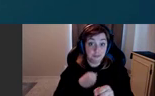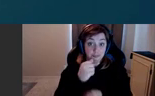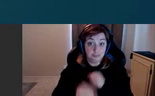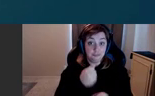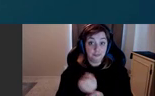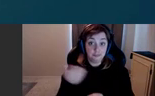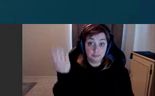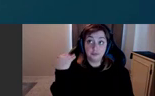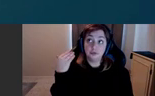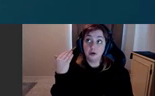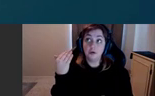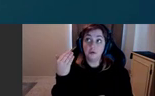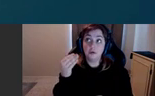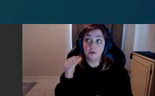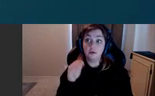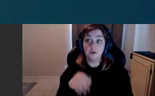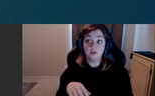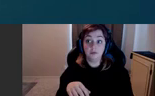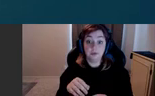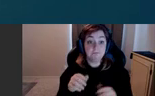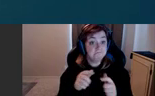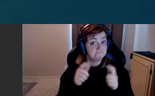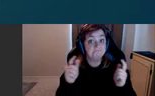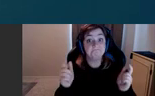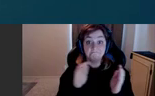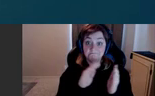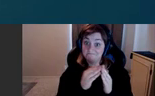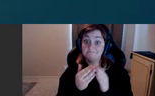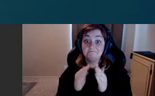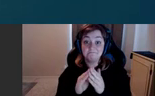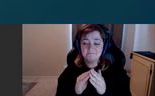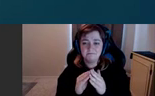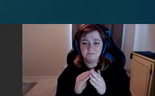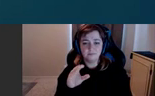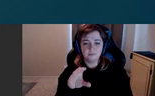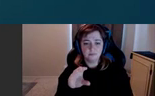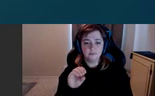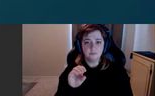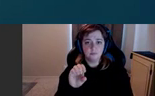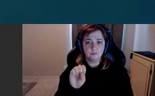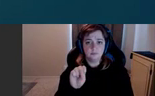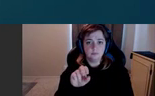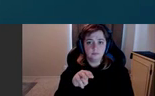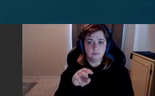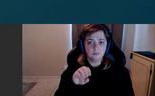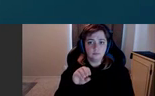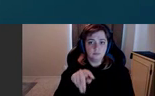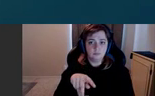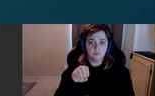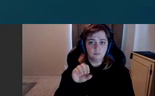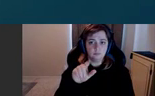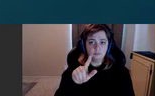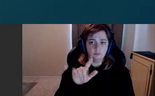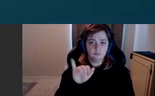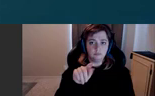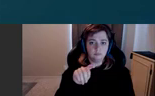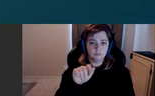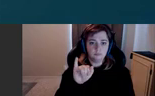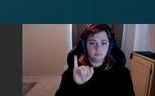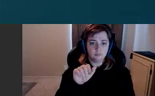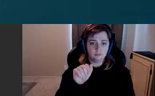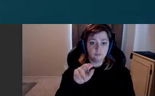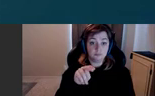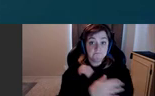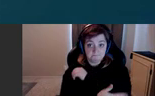a cosmopolitan country. I mean, despite our governments not having relations, it was not a third world